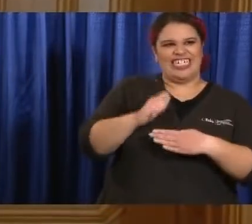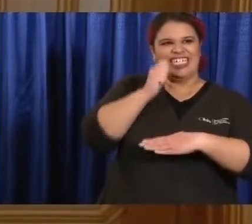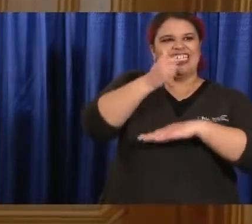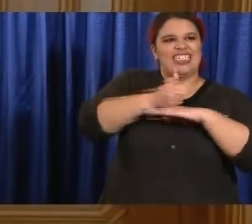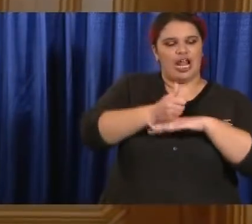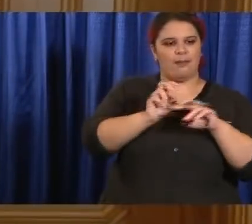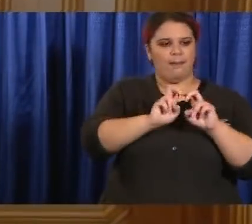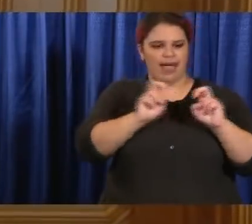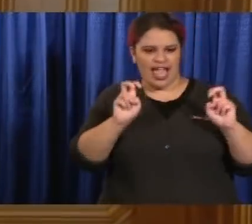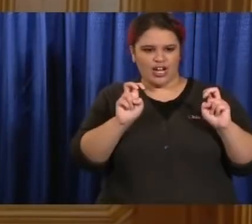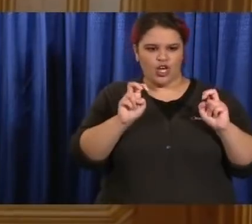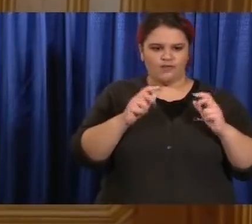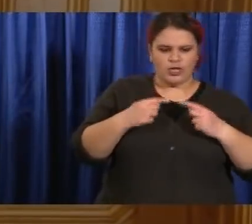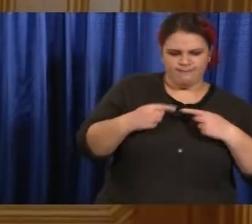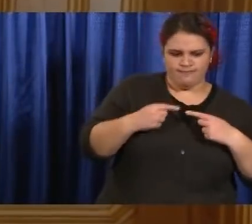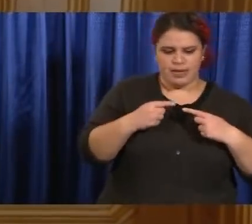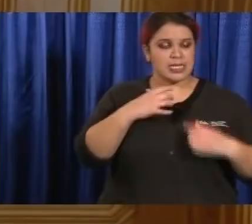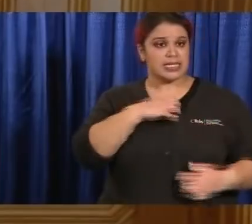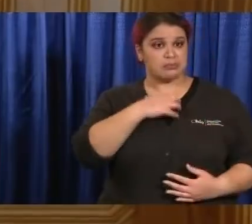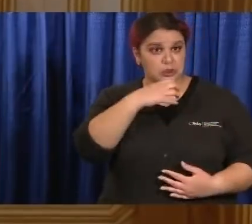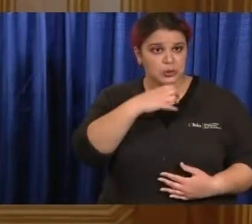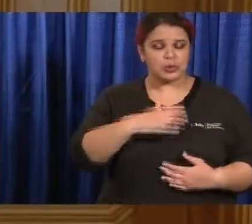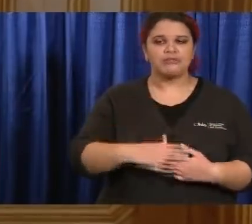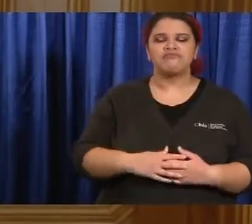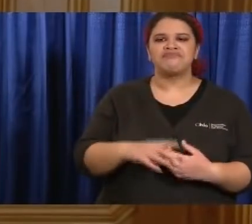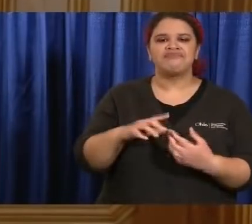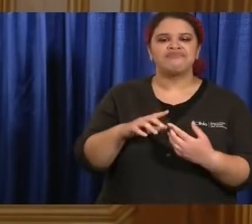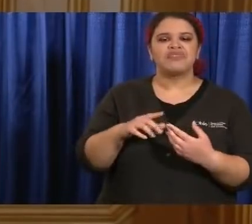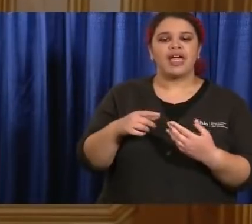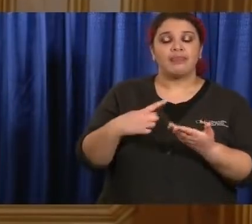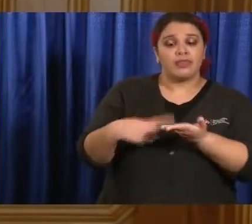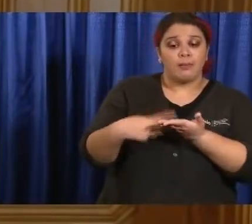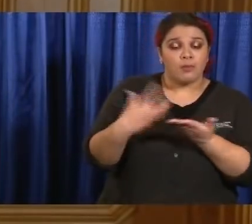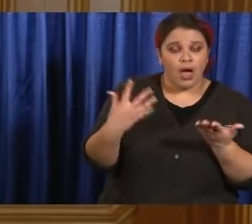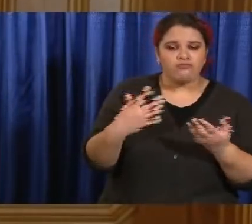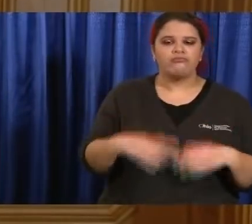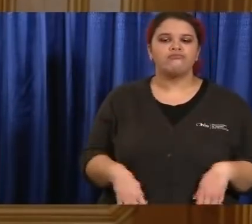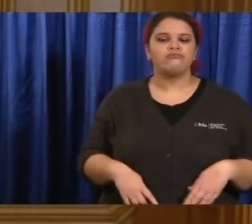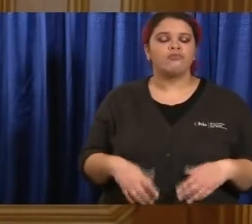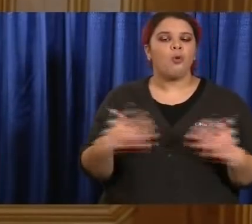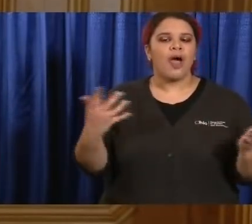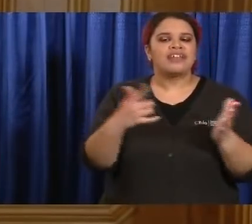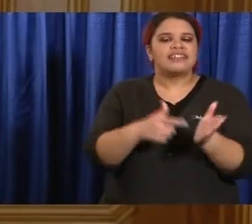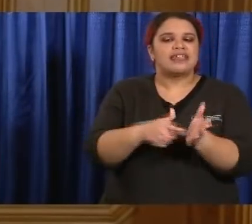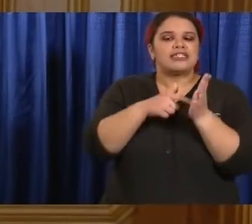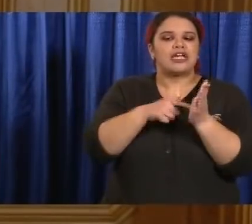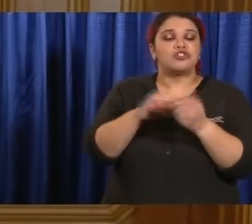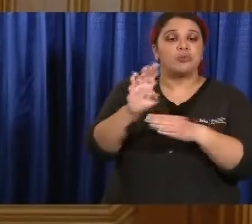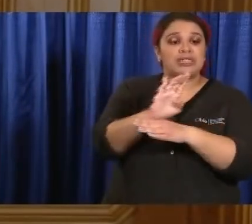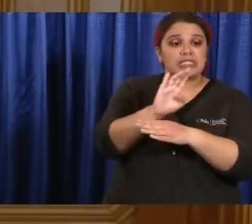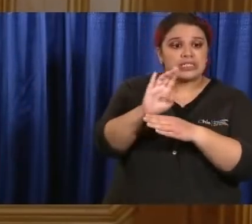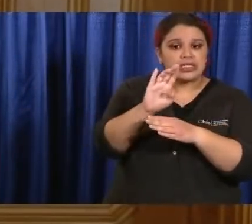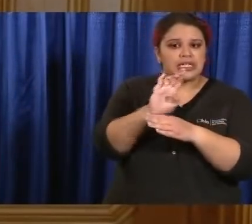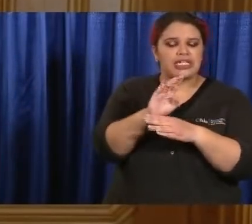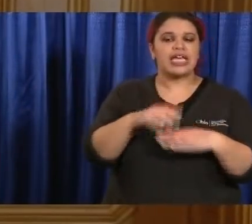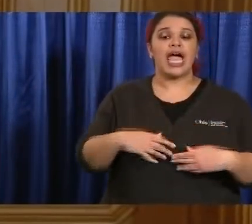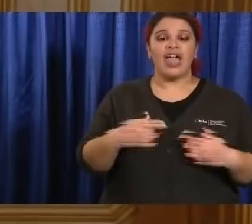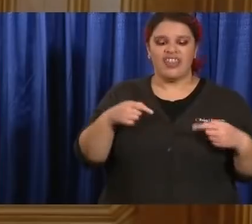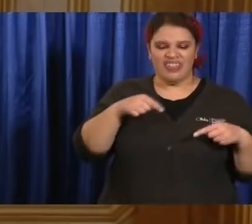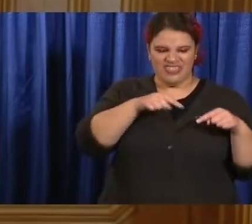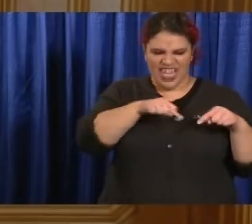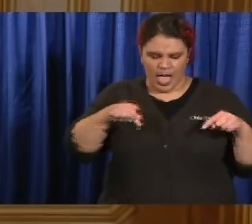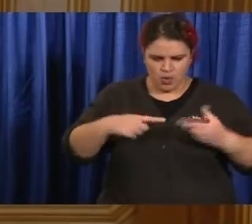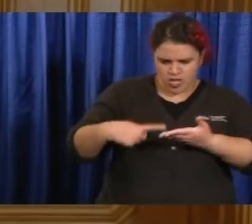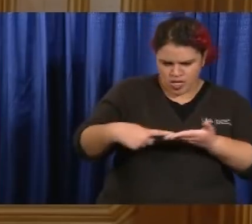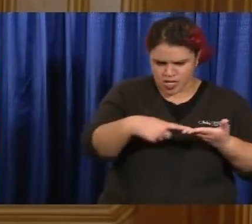involving what is an essential business, what is not, and rendering a ruling in any disputes,